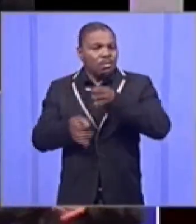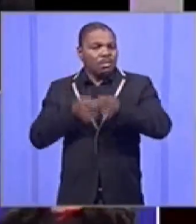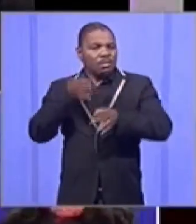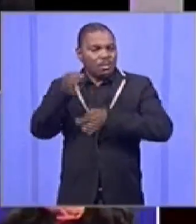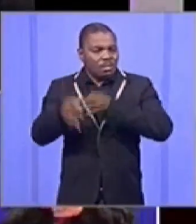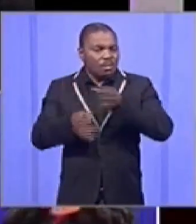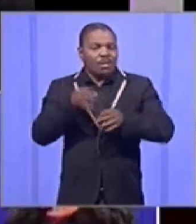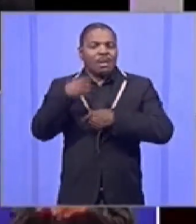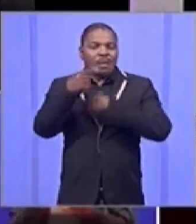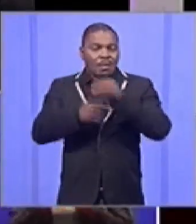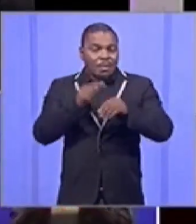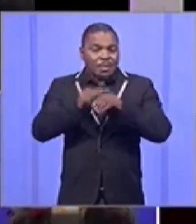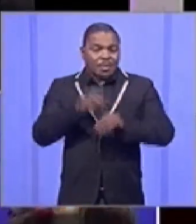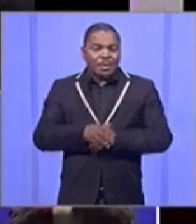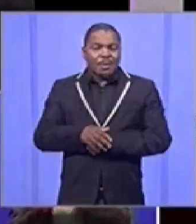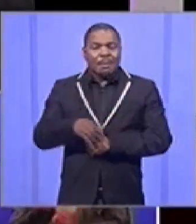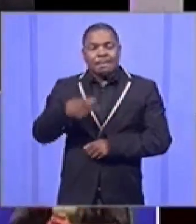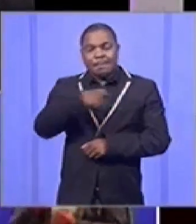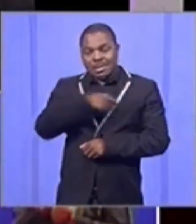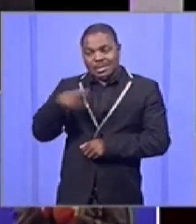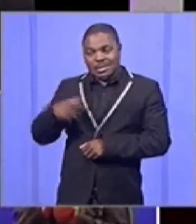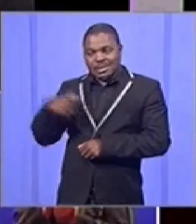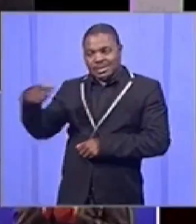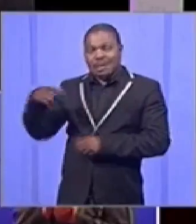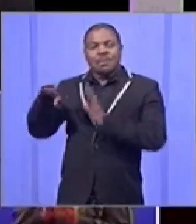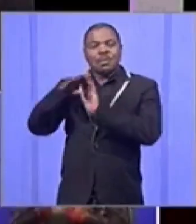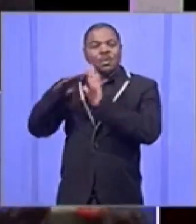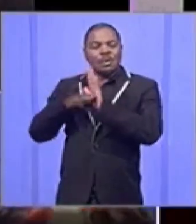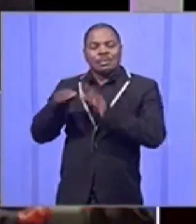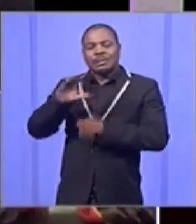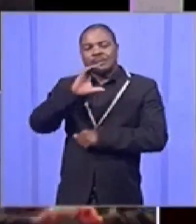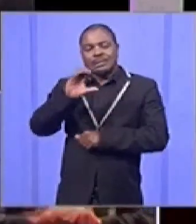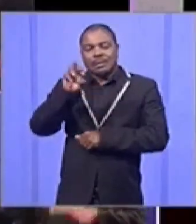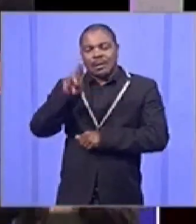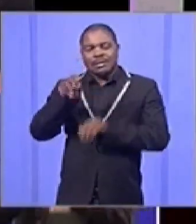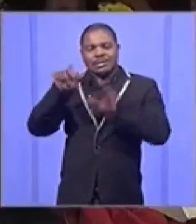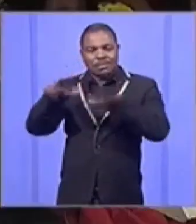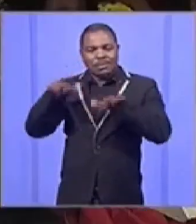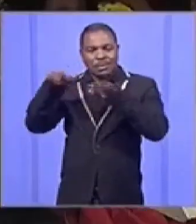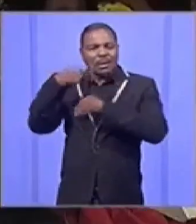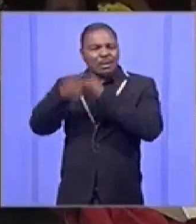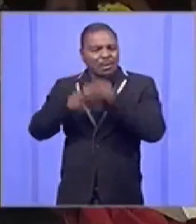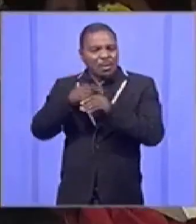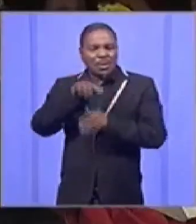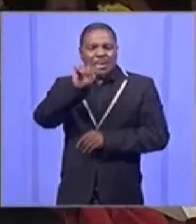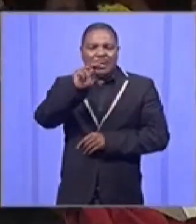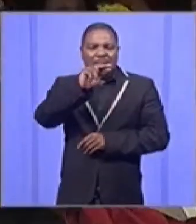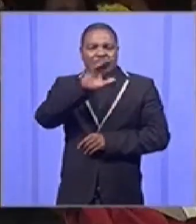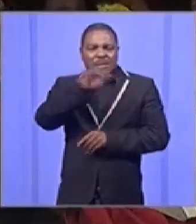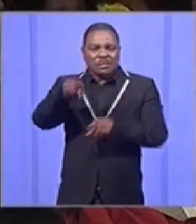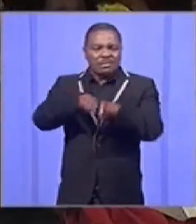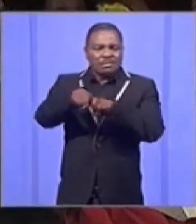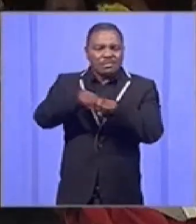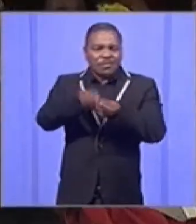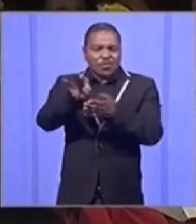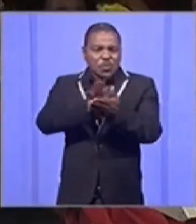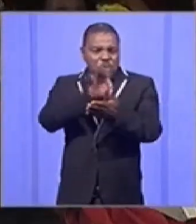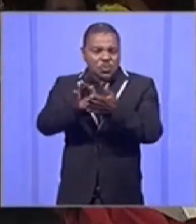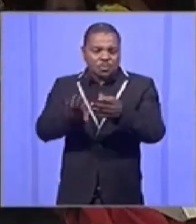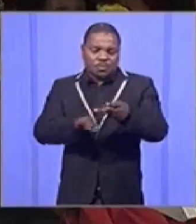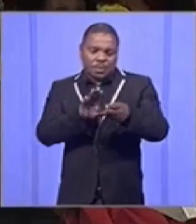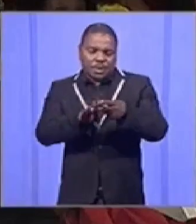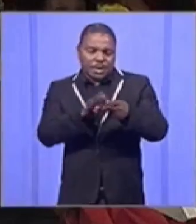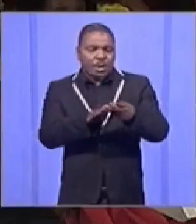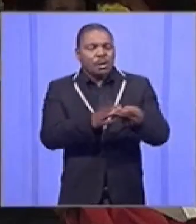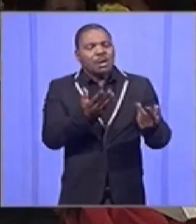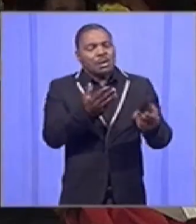tsa letsholokgwetlho la ga mopresidente CR17 le le neng le le ka ga bopresidente ba ANC le dikatlholo tsa